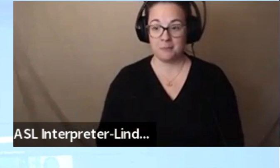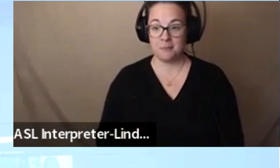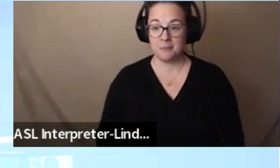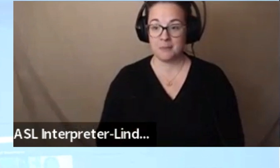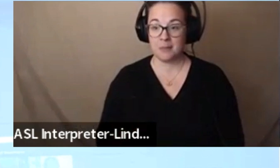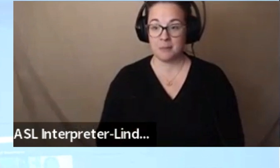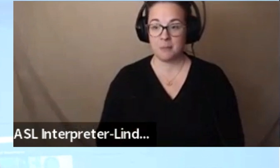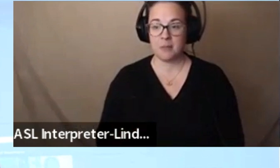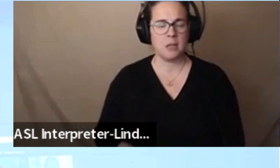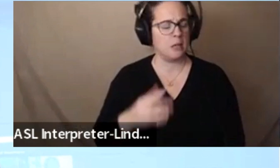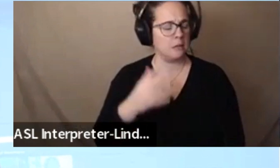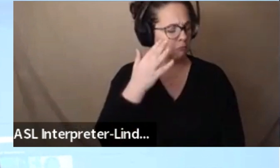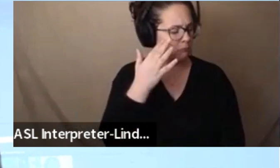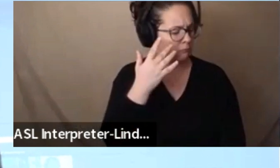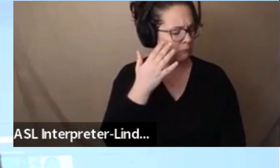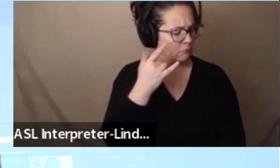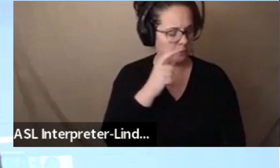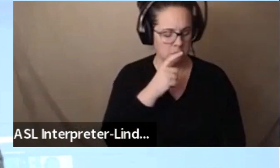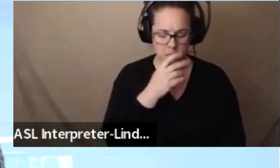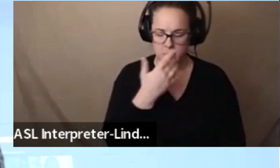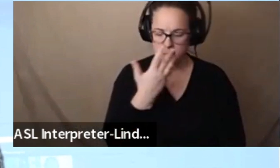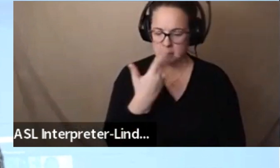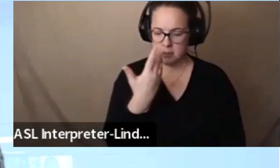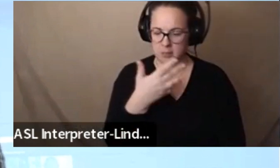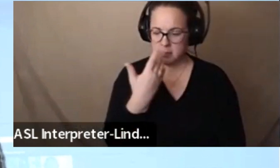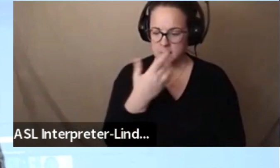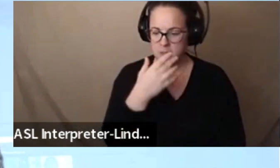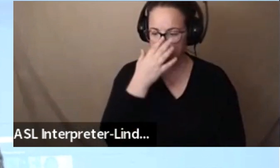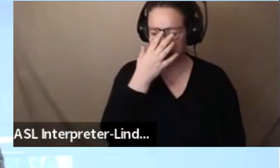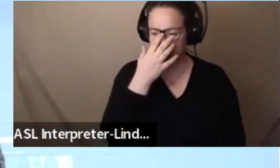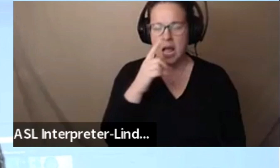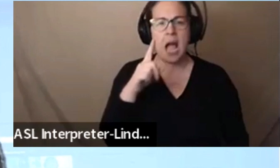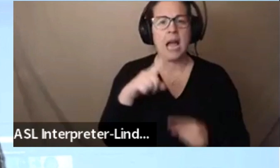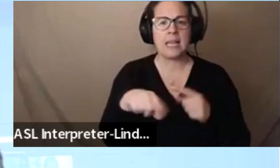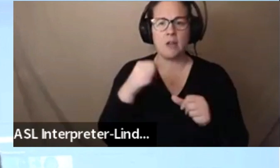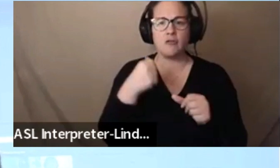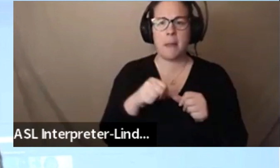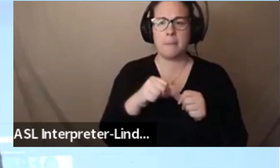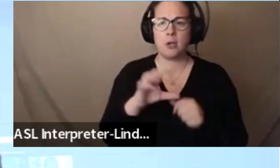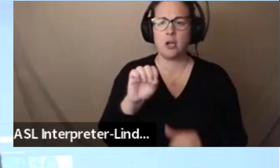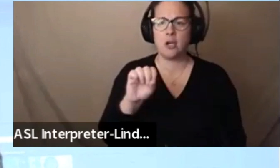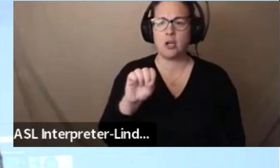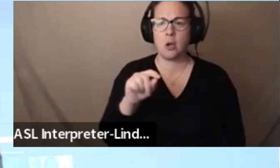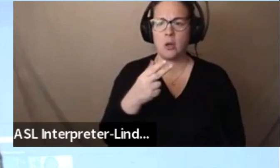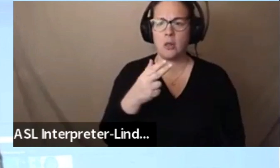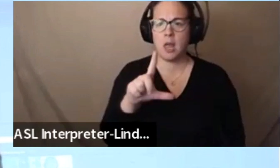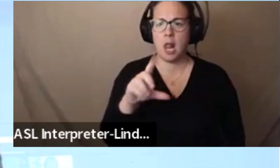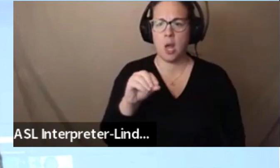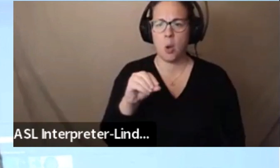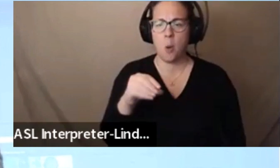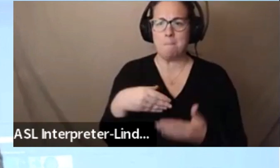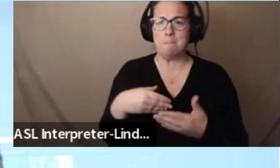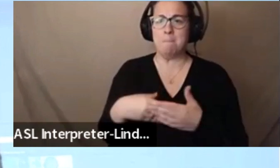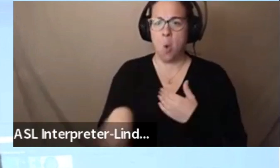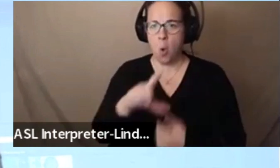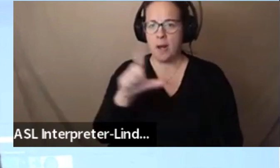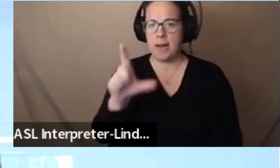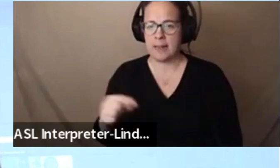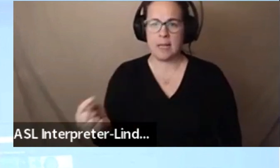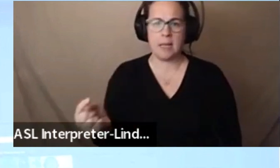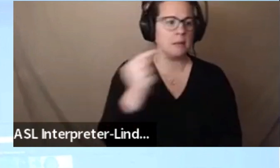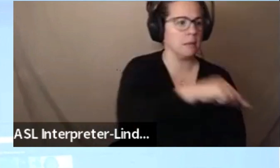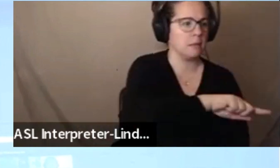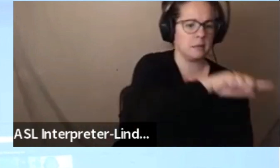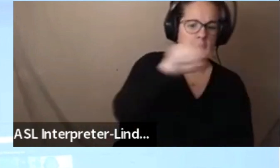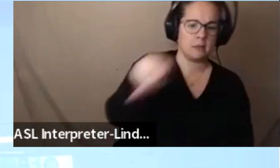He's essentially Italian. Is he Italian? He's an immigrant. Is he? I can't remember if